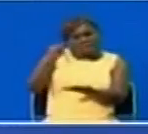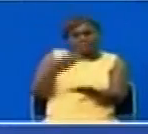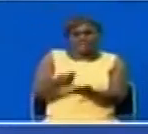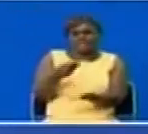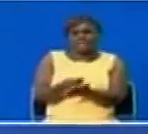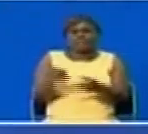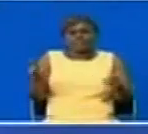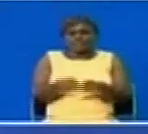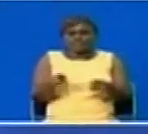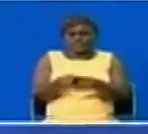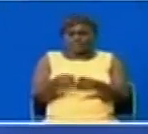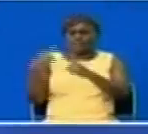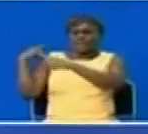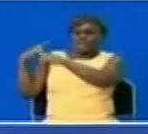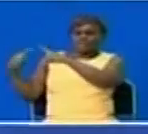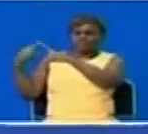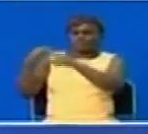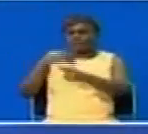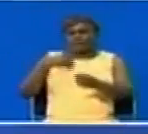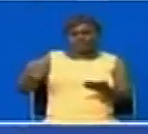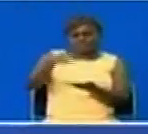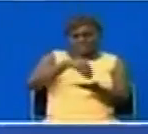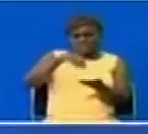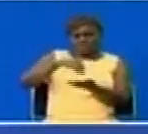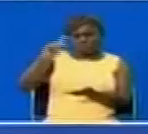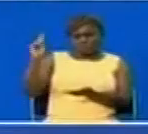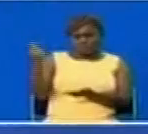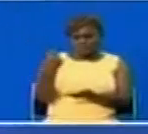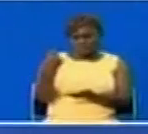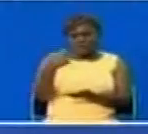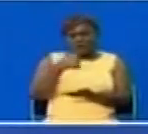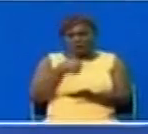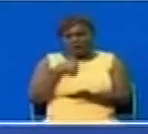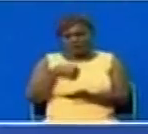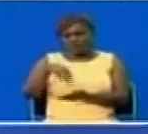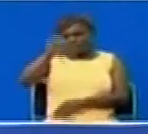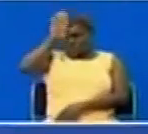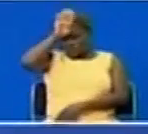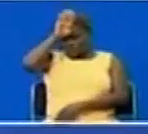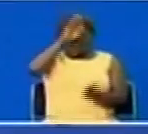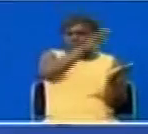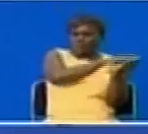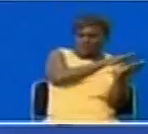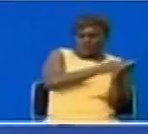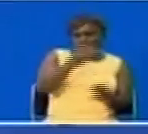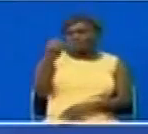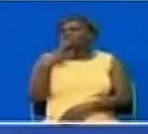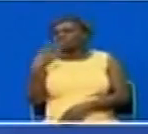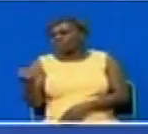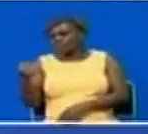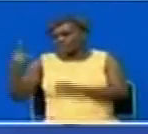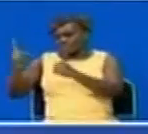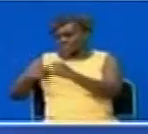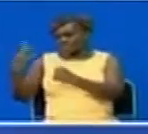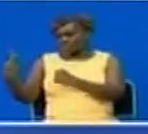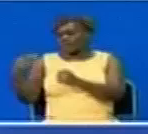depositors echoes a similar experience the Central Bank of Kenya had at scandalous hit Dubai Bank, where only 561 out